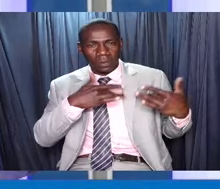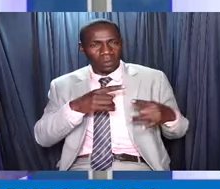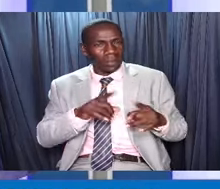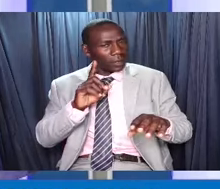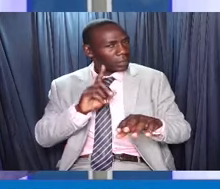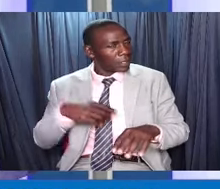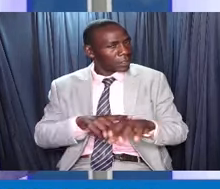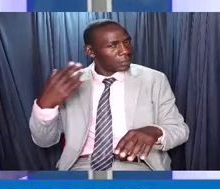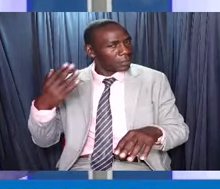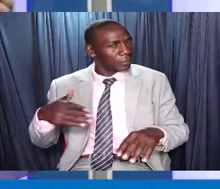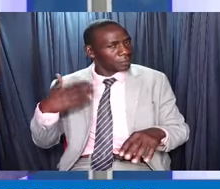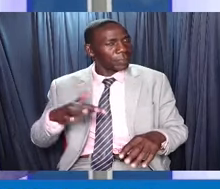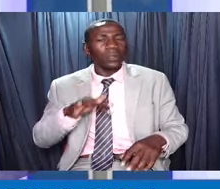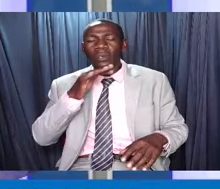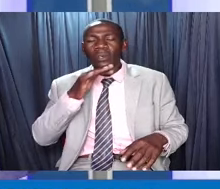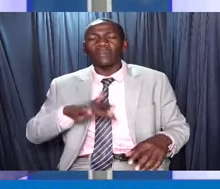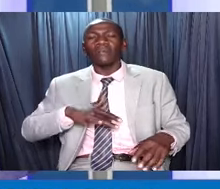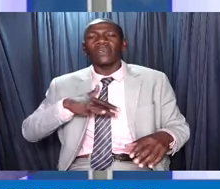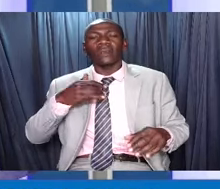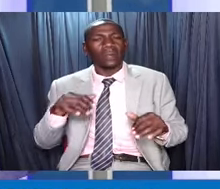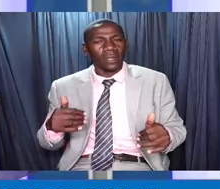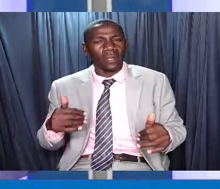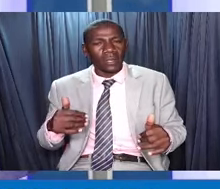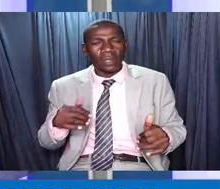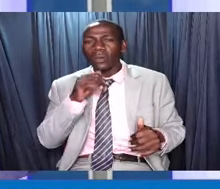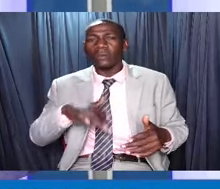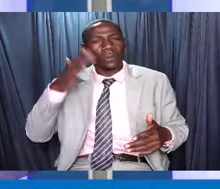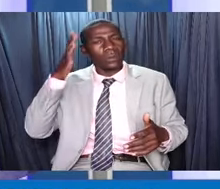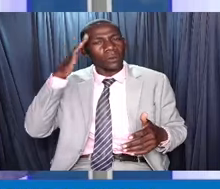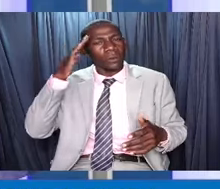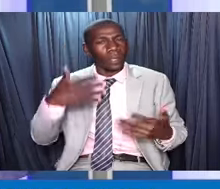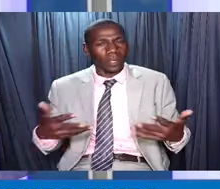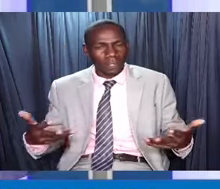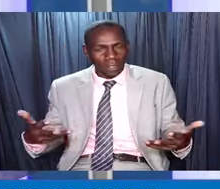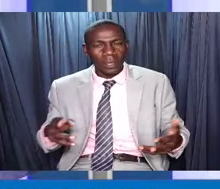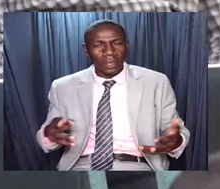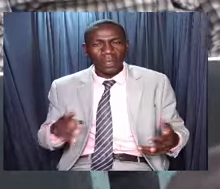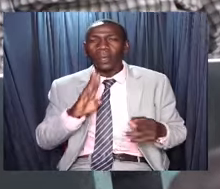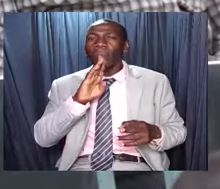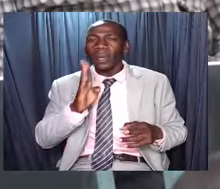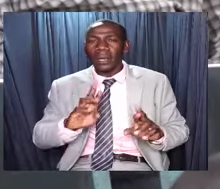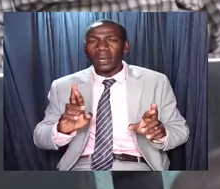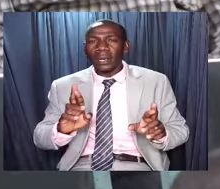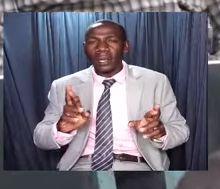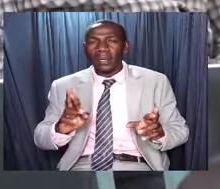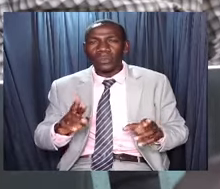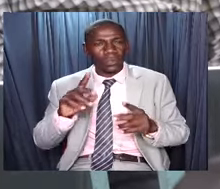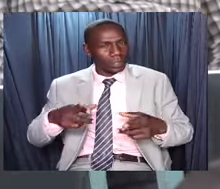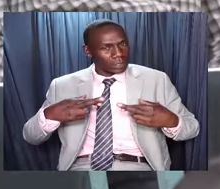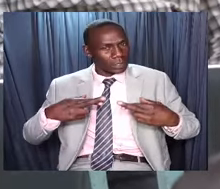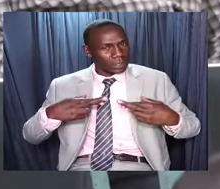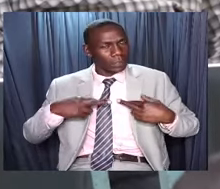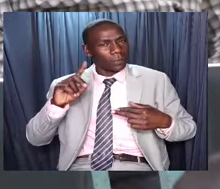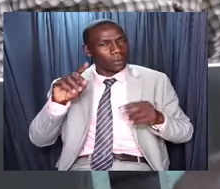ukitembea. Because in your heart, whenever you're walking, ujioni umefika. You don't feel you've attained. Ujioni umejua. You don't feel you know anything. Utakuwa tayari kuonywa, kufundishika. You'll be ready